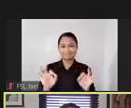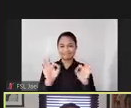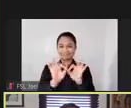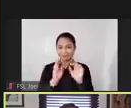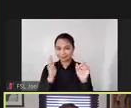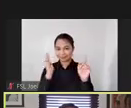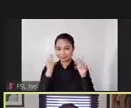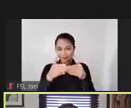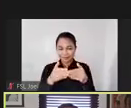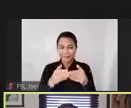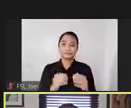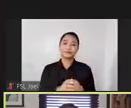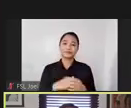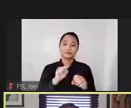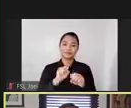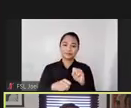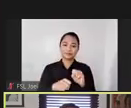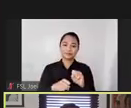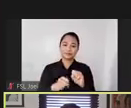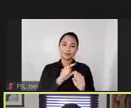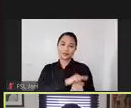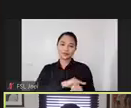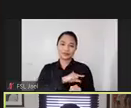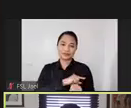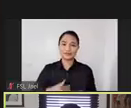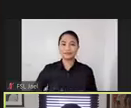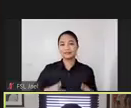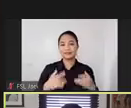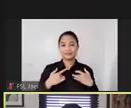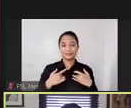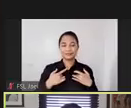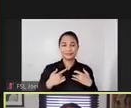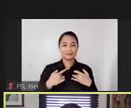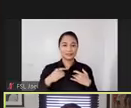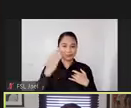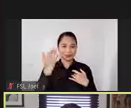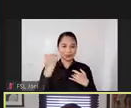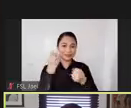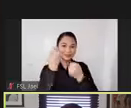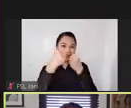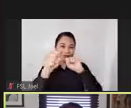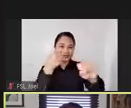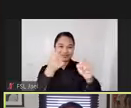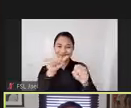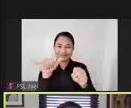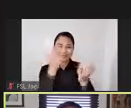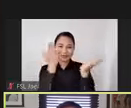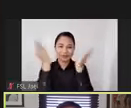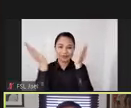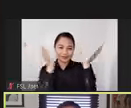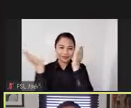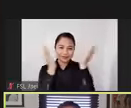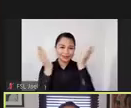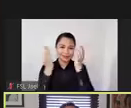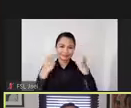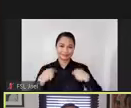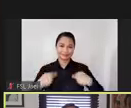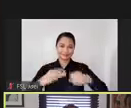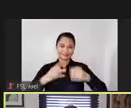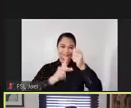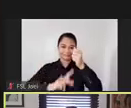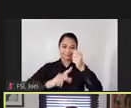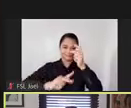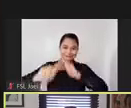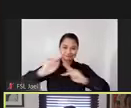my favorite part about Olympism is that it talks about us being happy, putting the work in. It's about us not